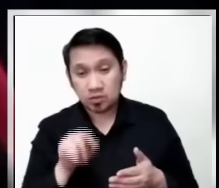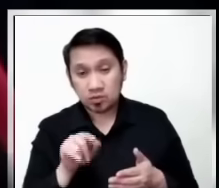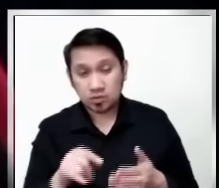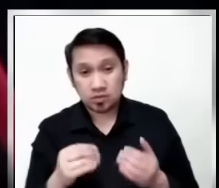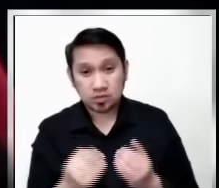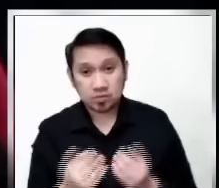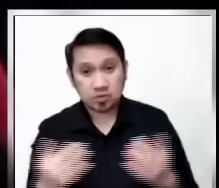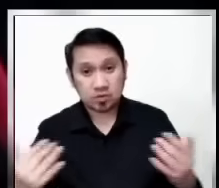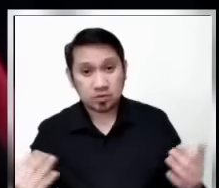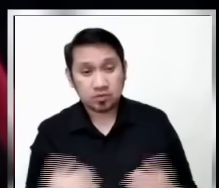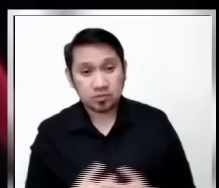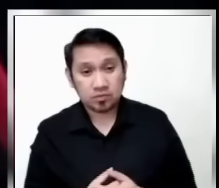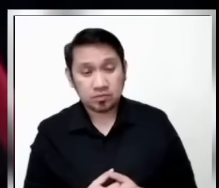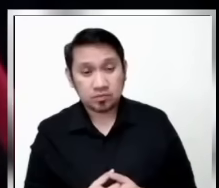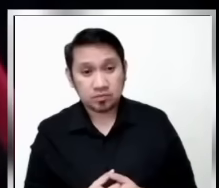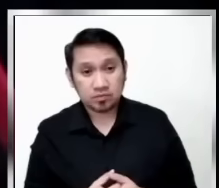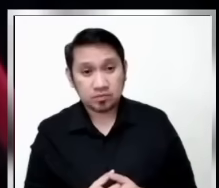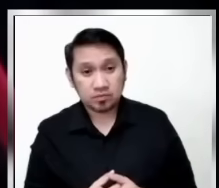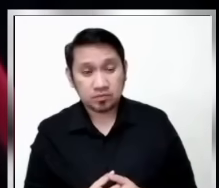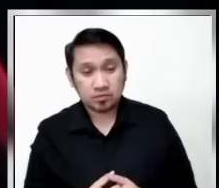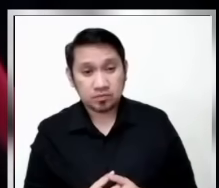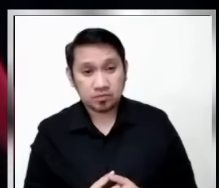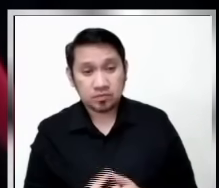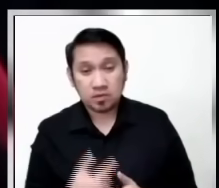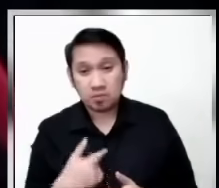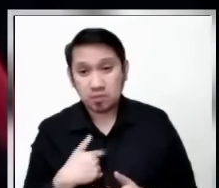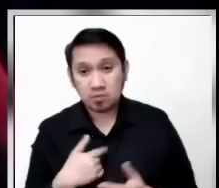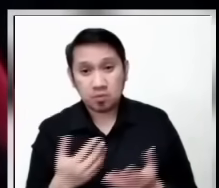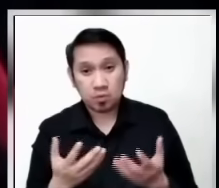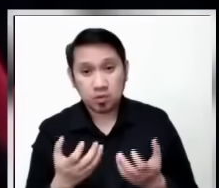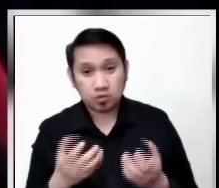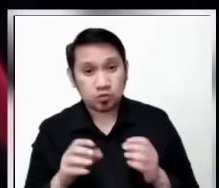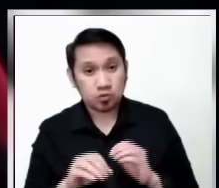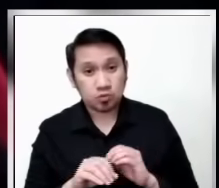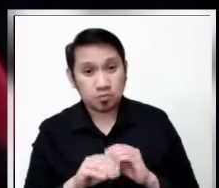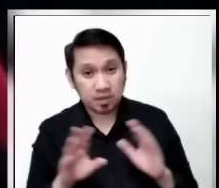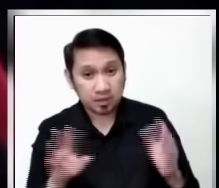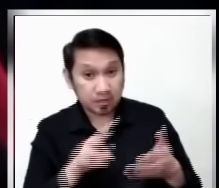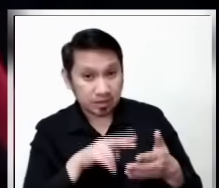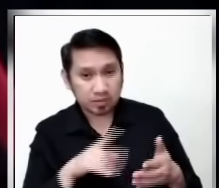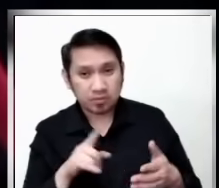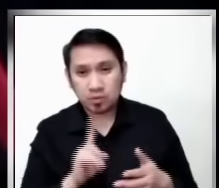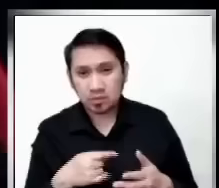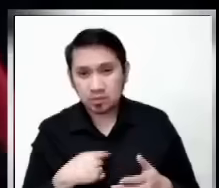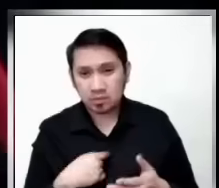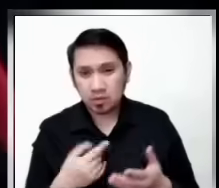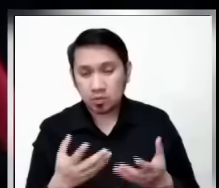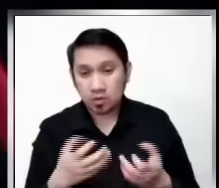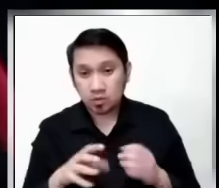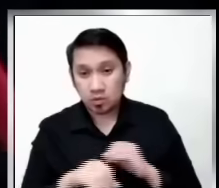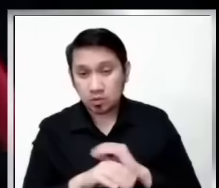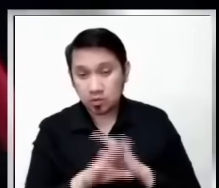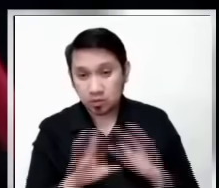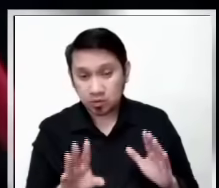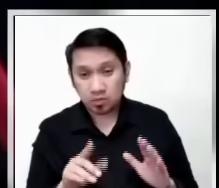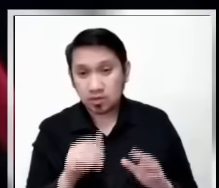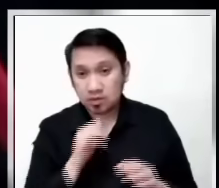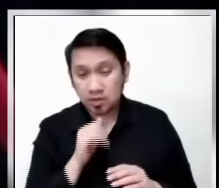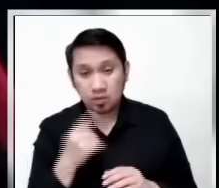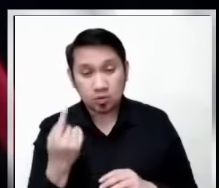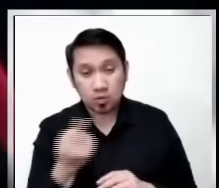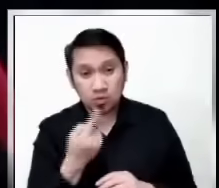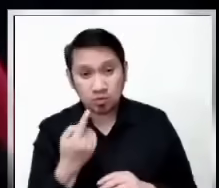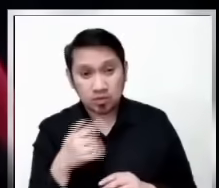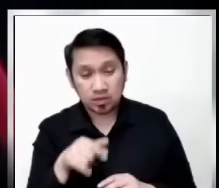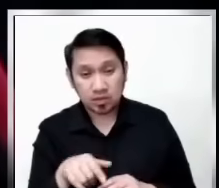be unequivocally clear. These claims are not only baseless, but